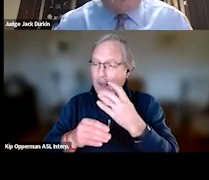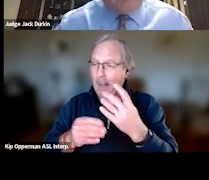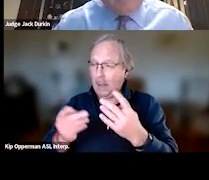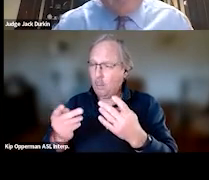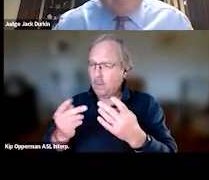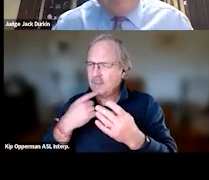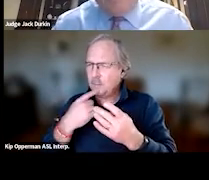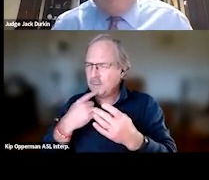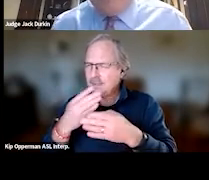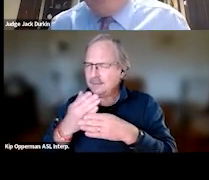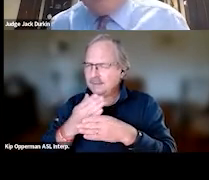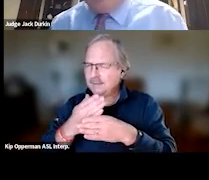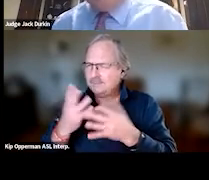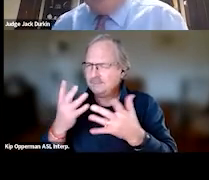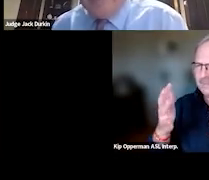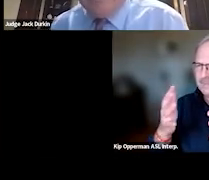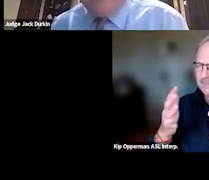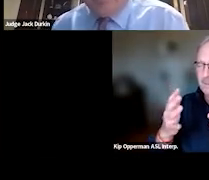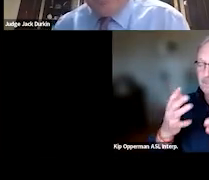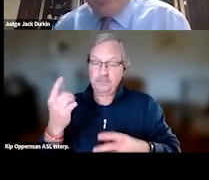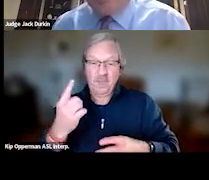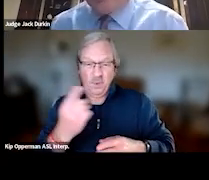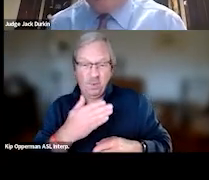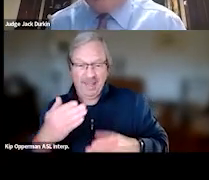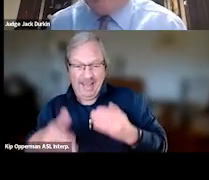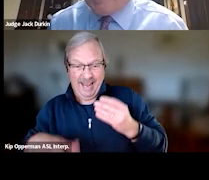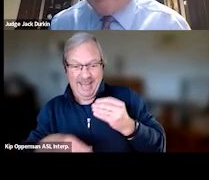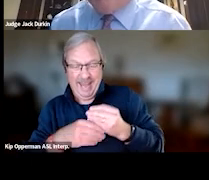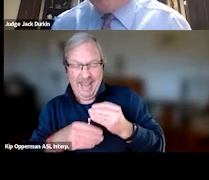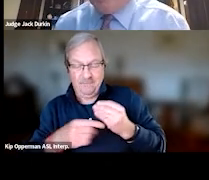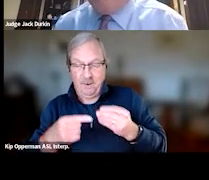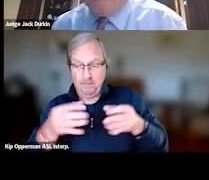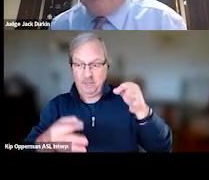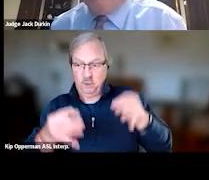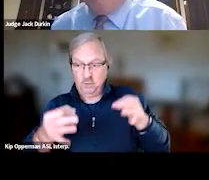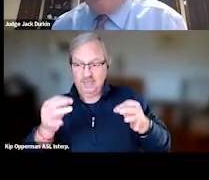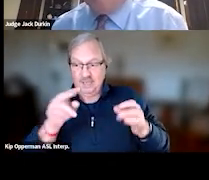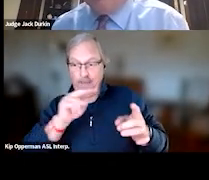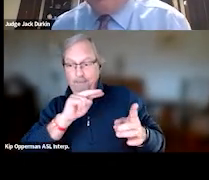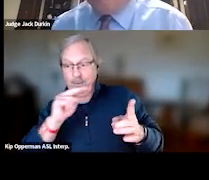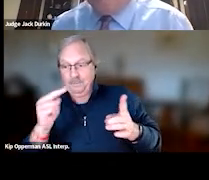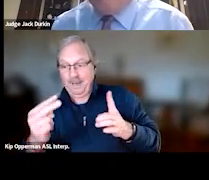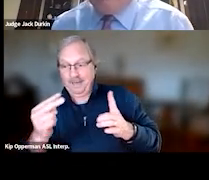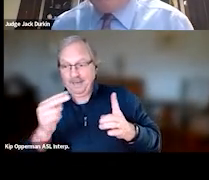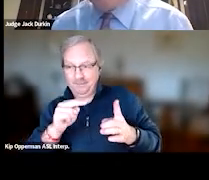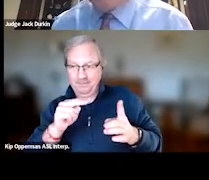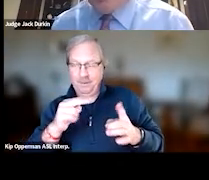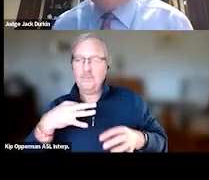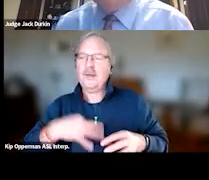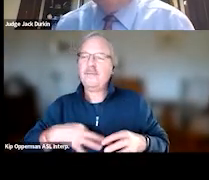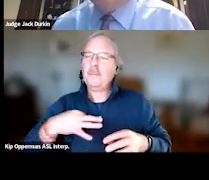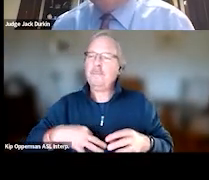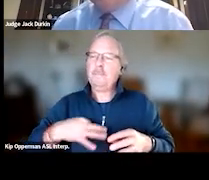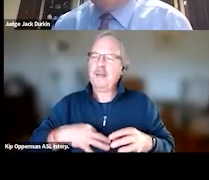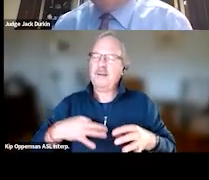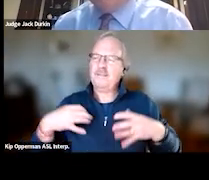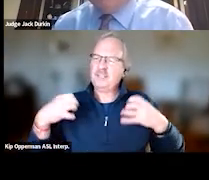shared. The only thing I could add from a judicial perspective is we have the benefit of a very